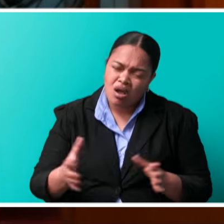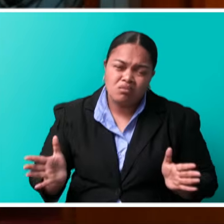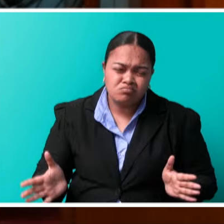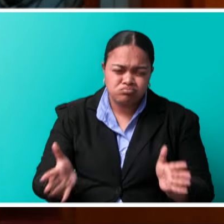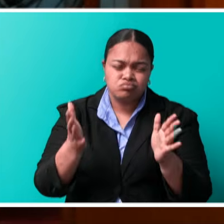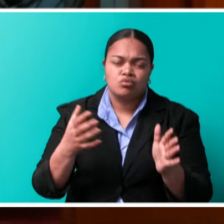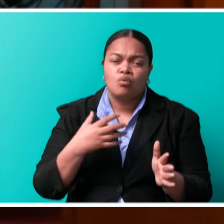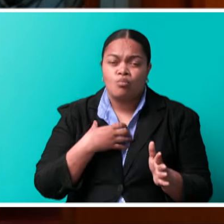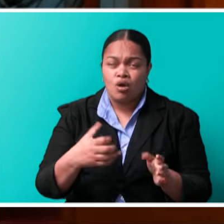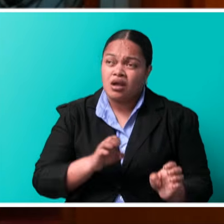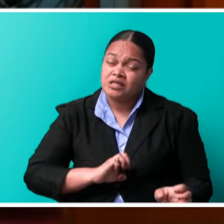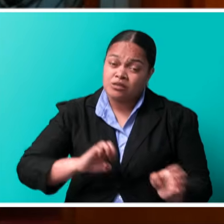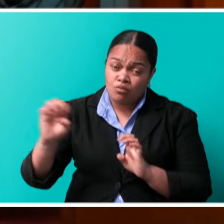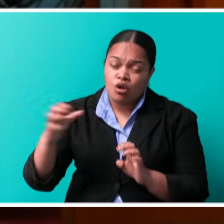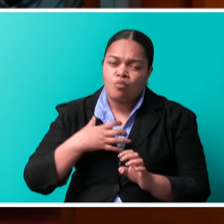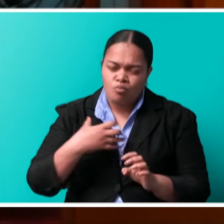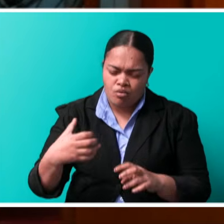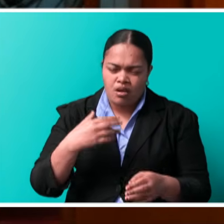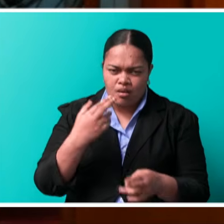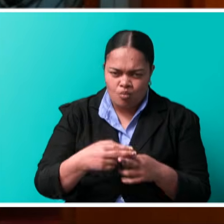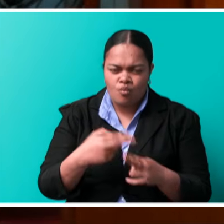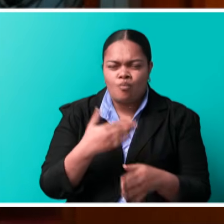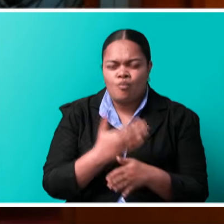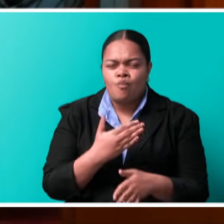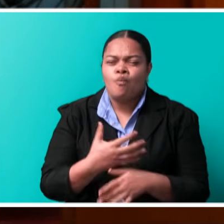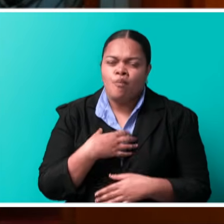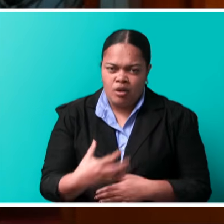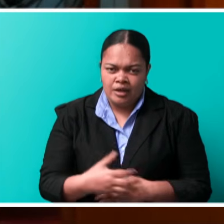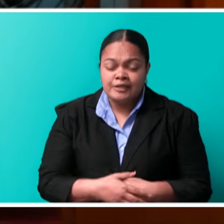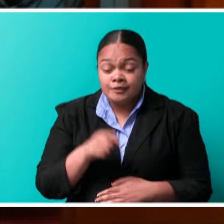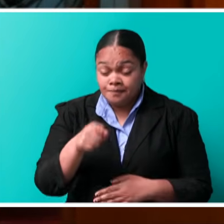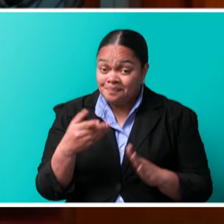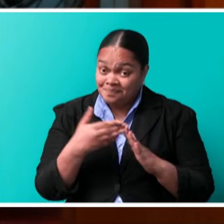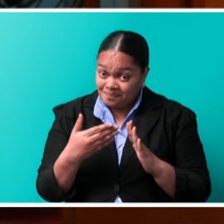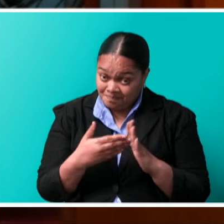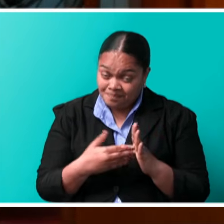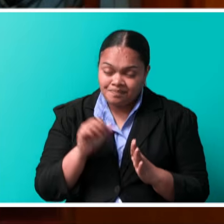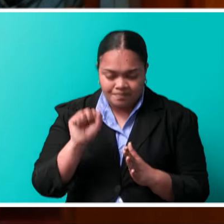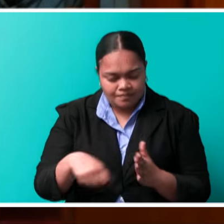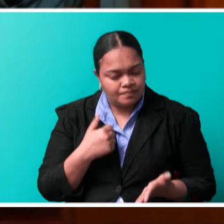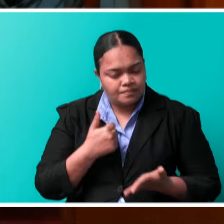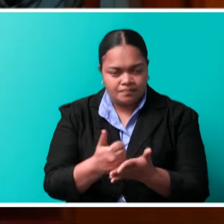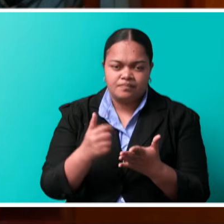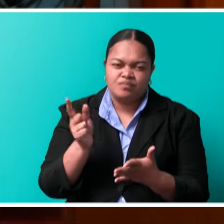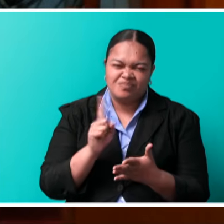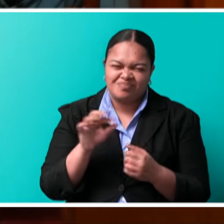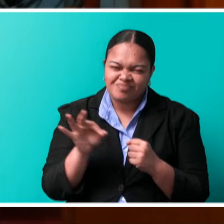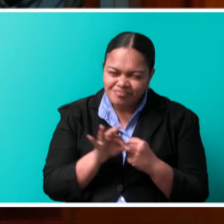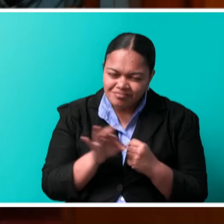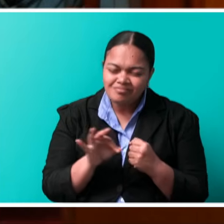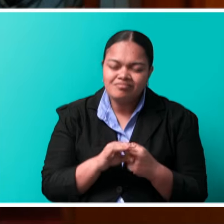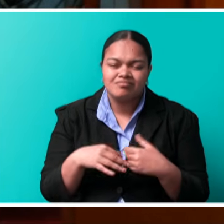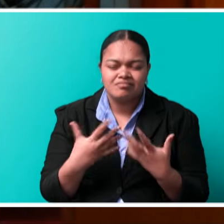more, and innovate more. That is why the budget supports manufacturing,